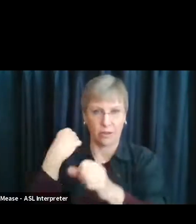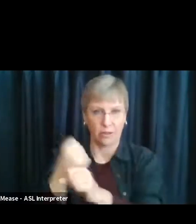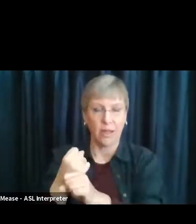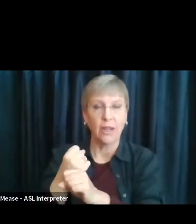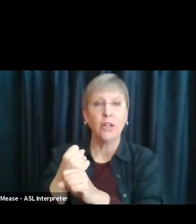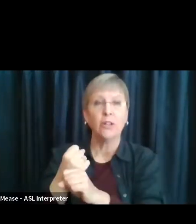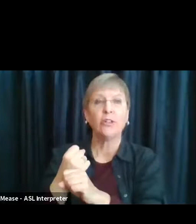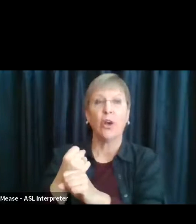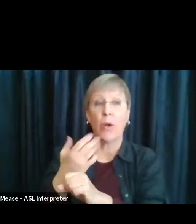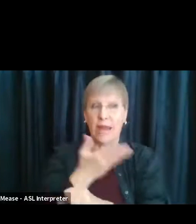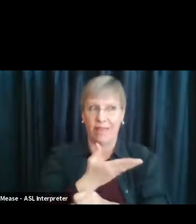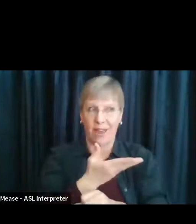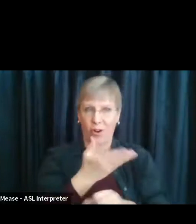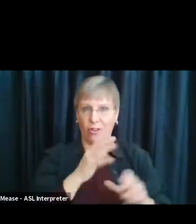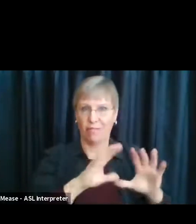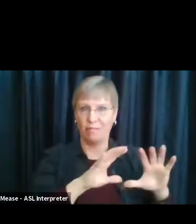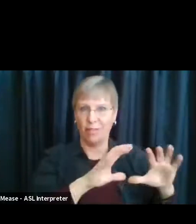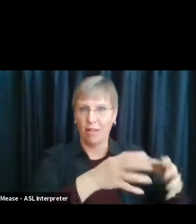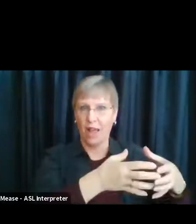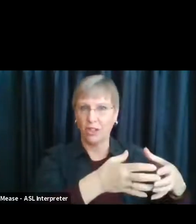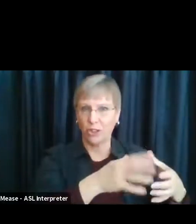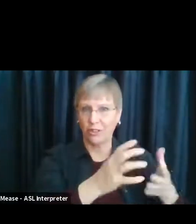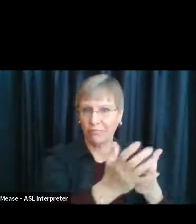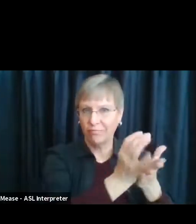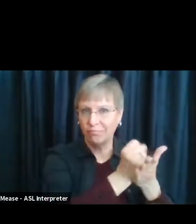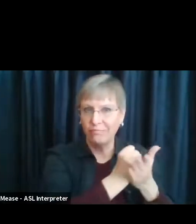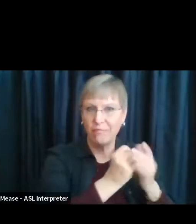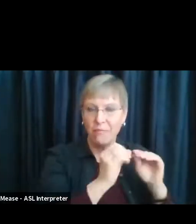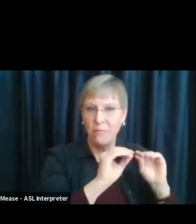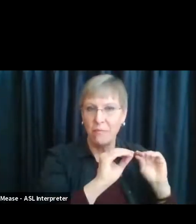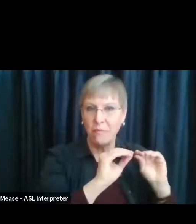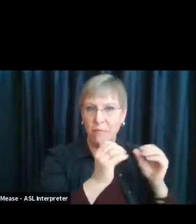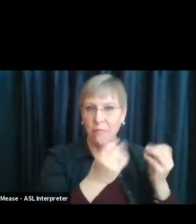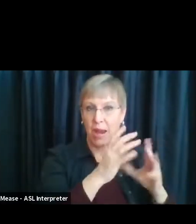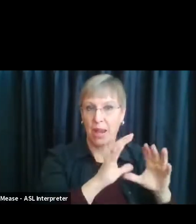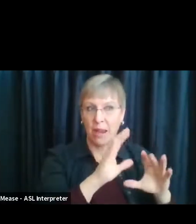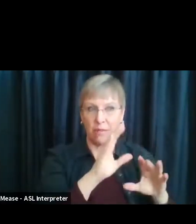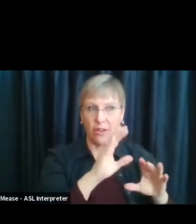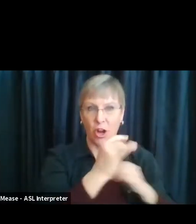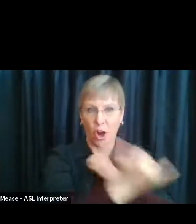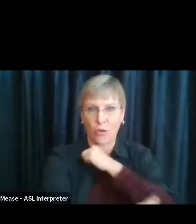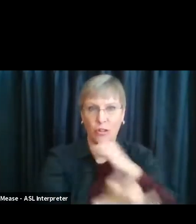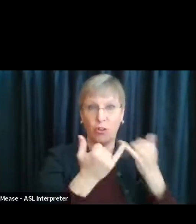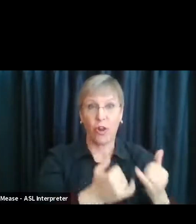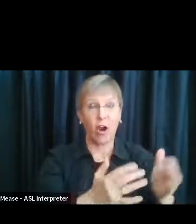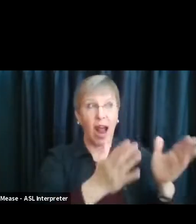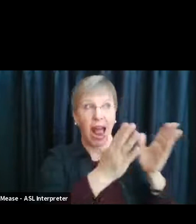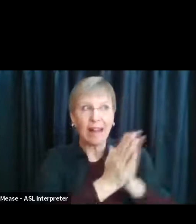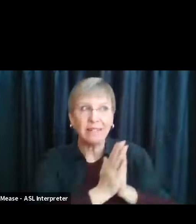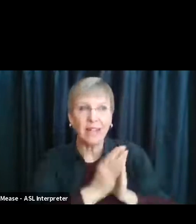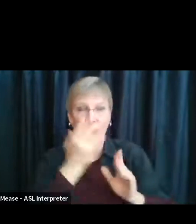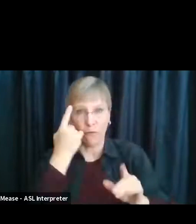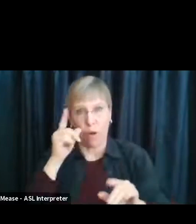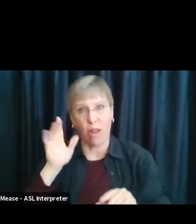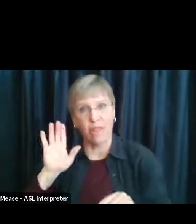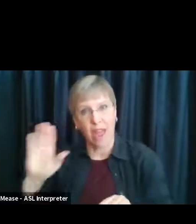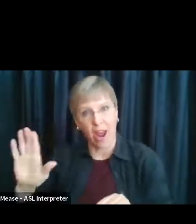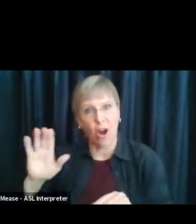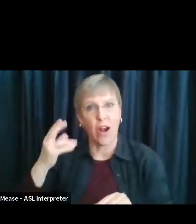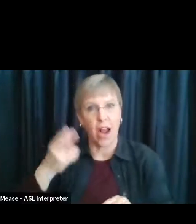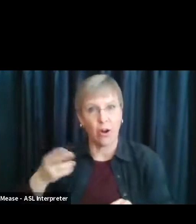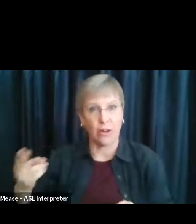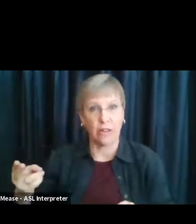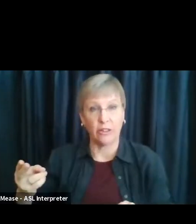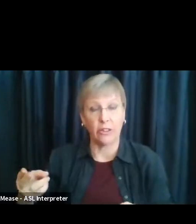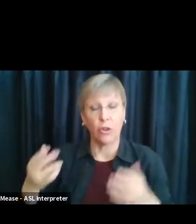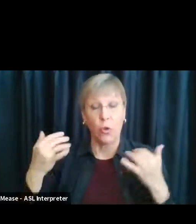their collection, there are a lot of countries today asking for their heritage. So once having